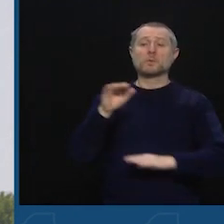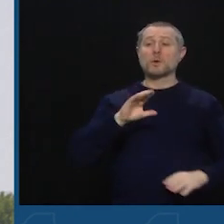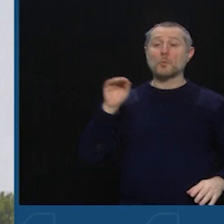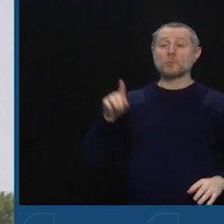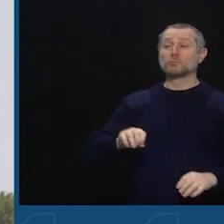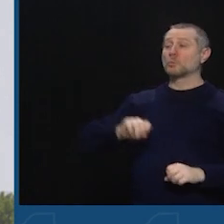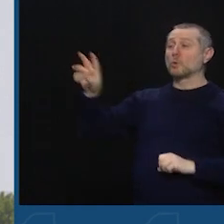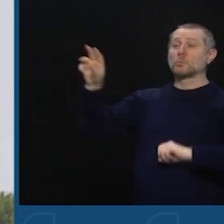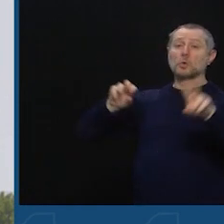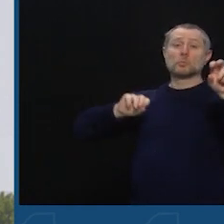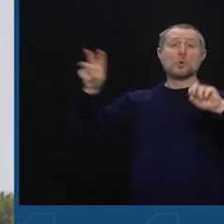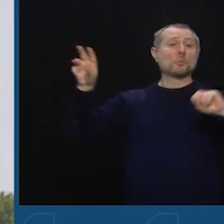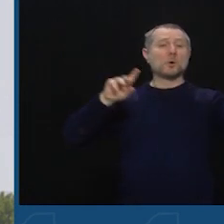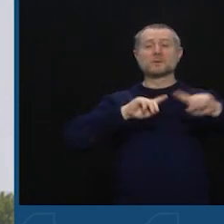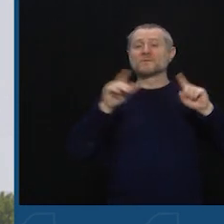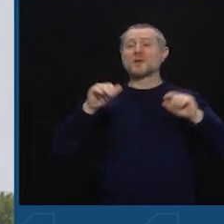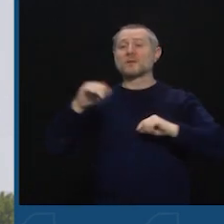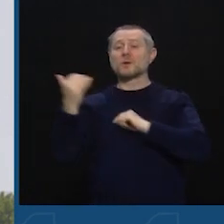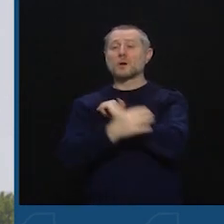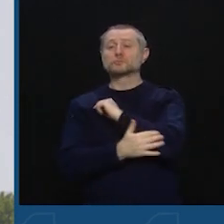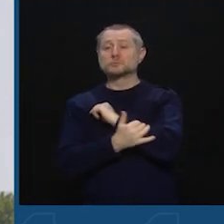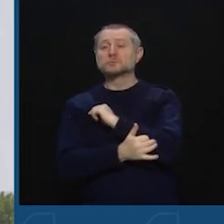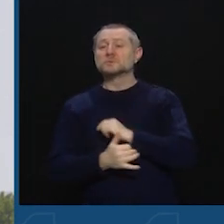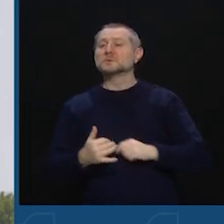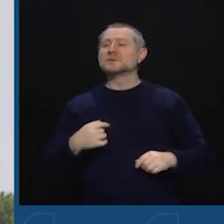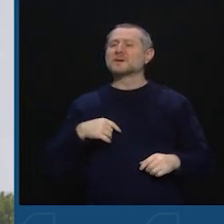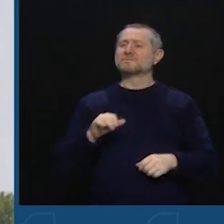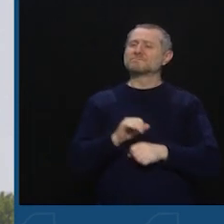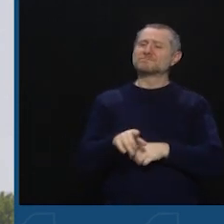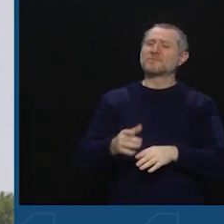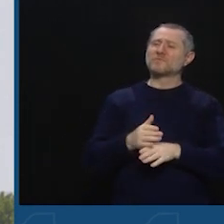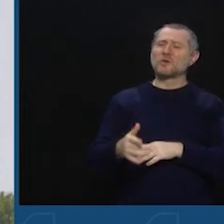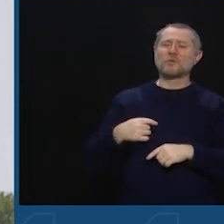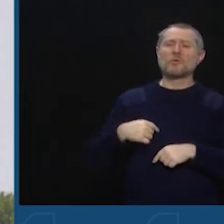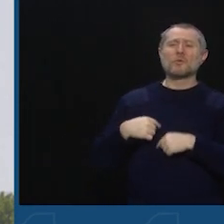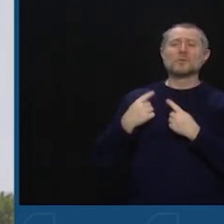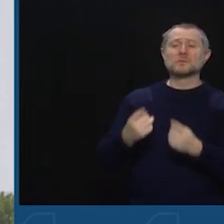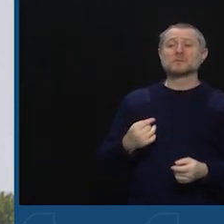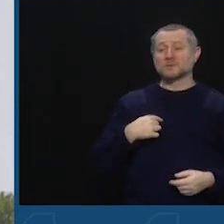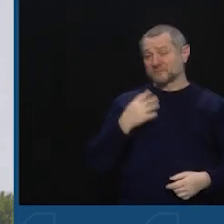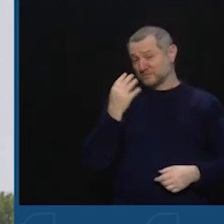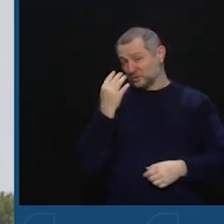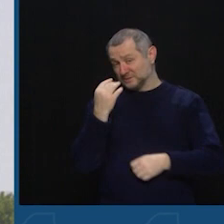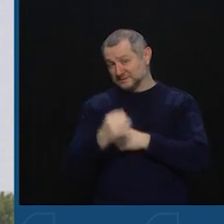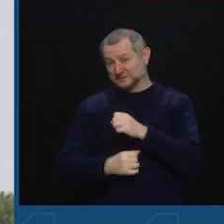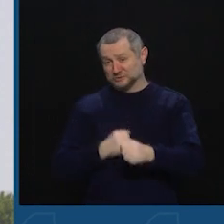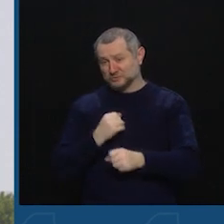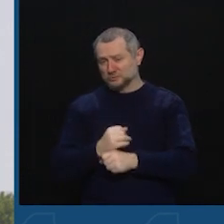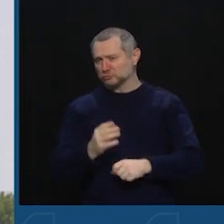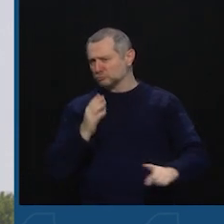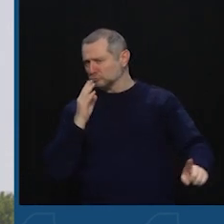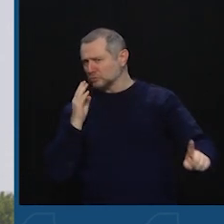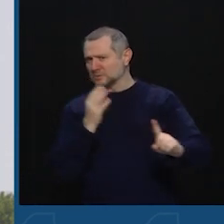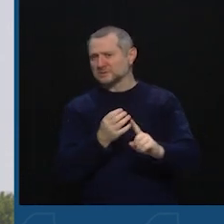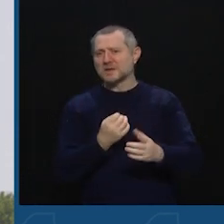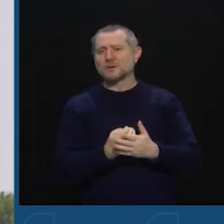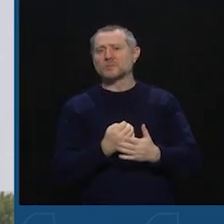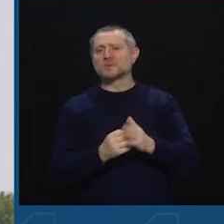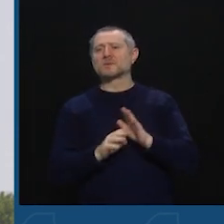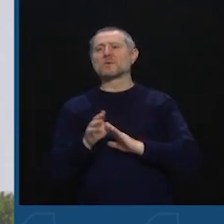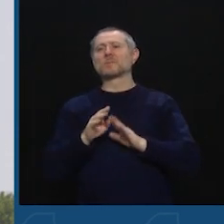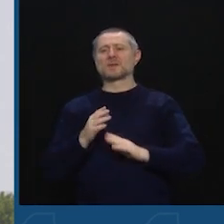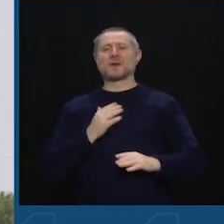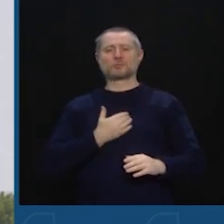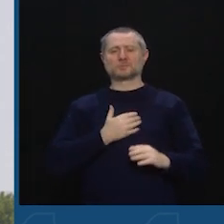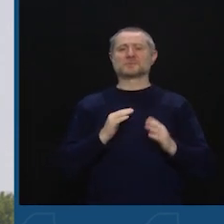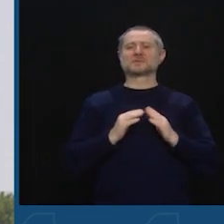have to tell you, my friends, I've been in this business a long time. I did 14 years straight of economic development with my local town. I spent more time